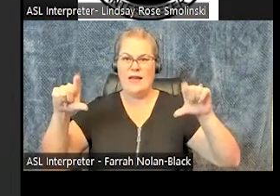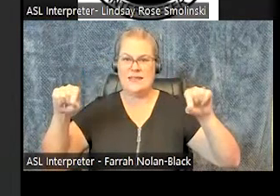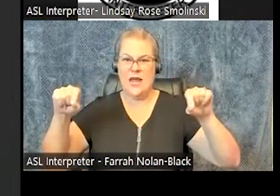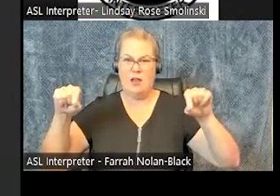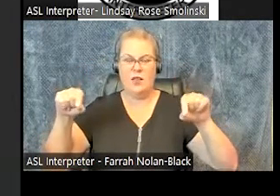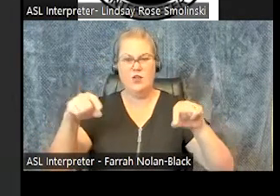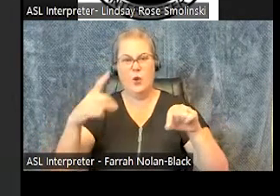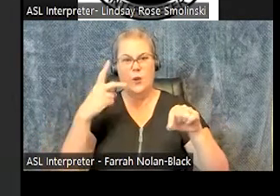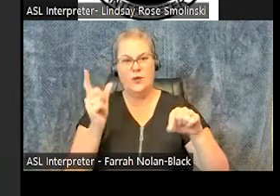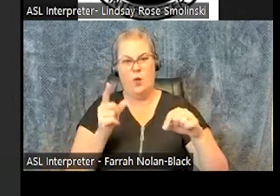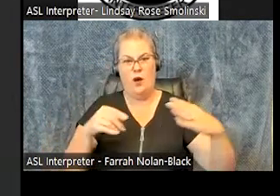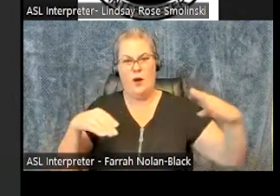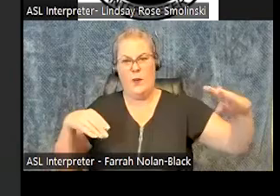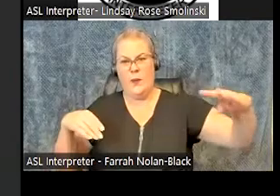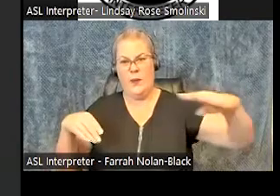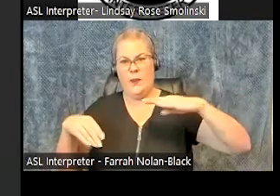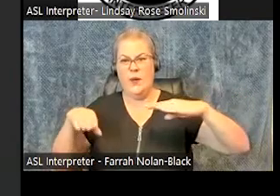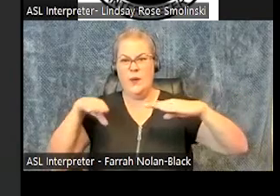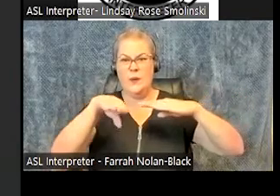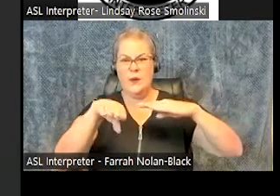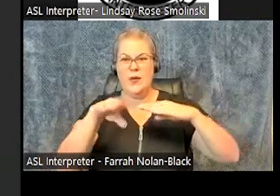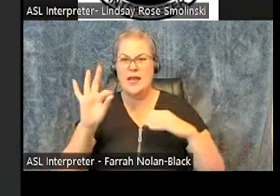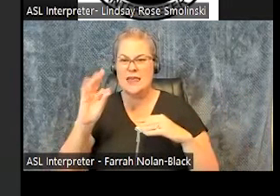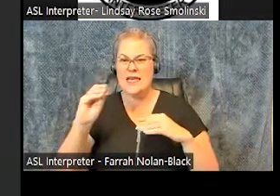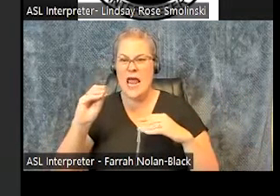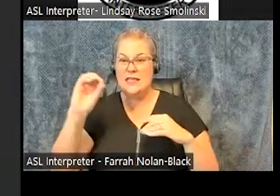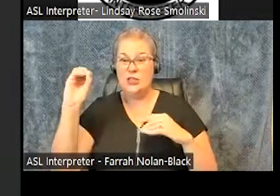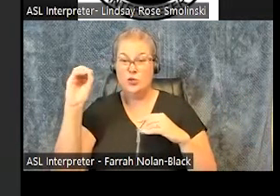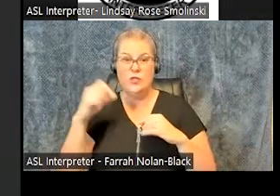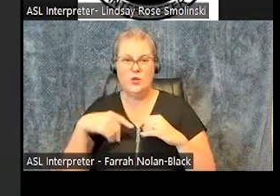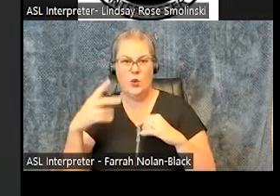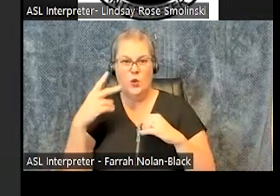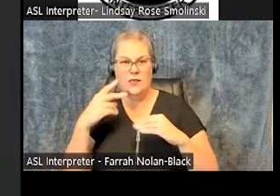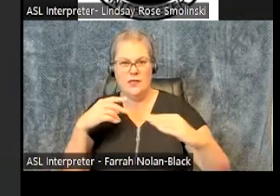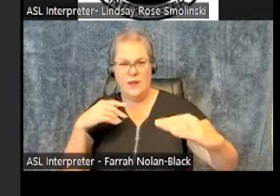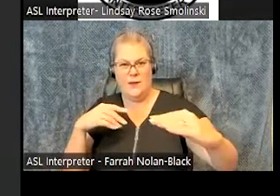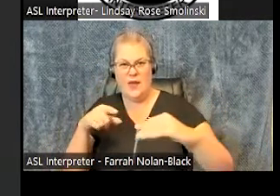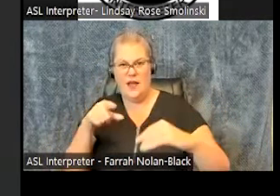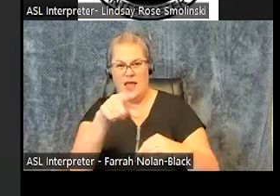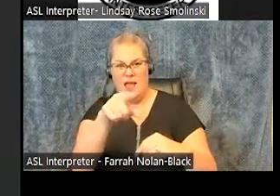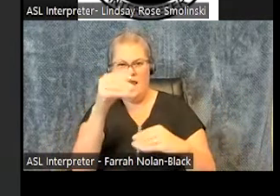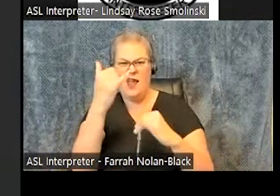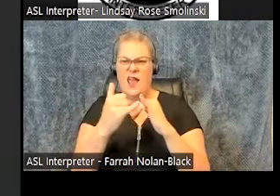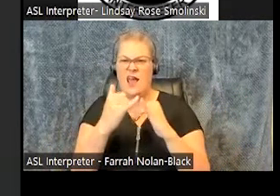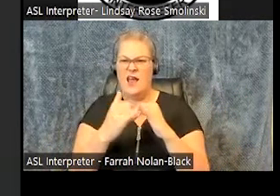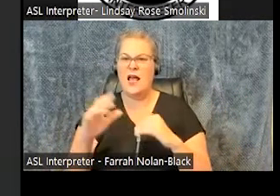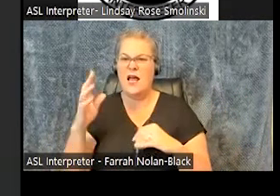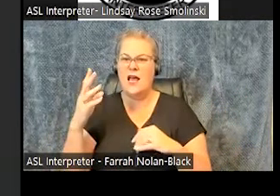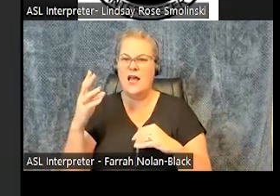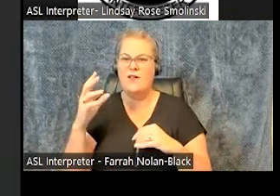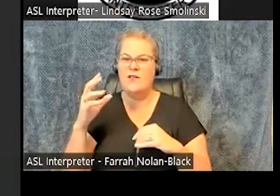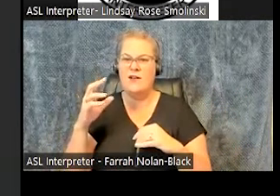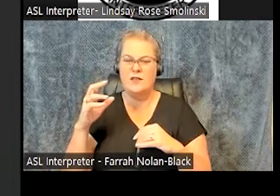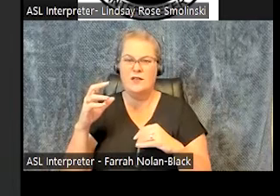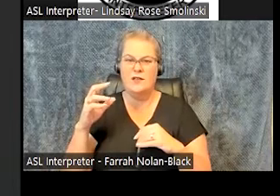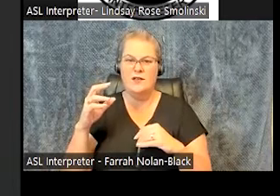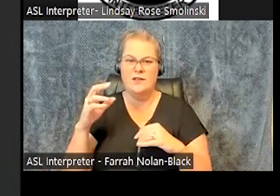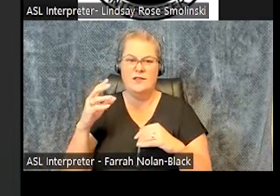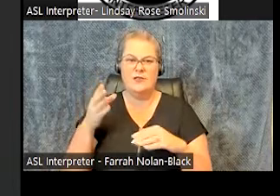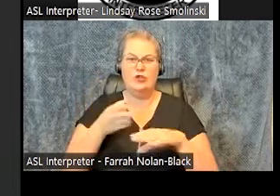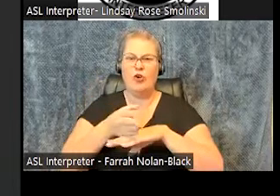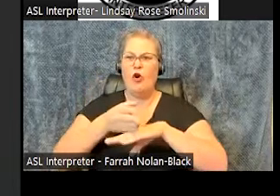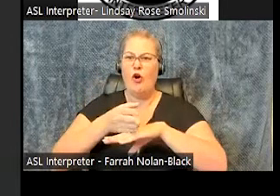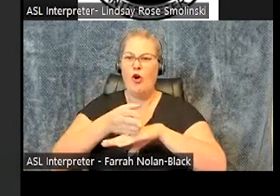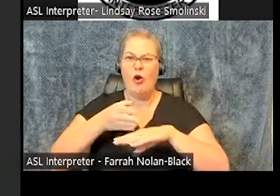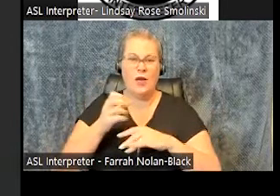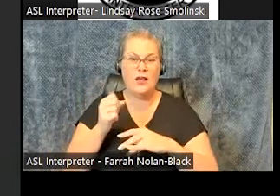angles. And so it's hard to see in this photo, but there's a sawmill blade near the end. Right here is actually a whole entire what's called